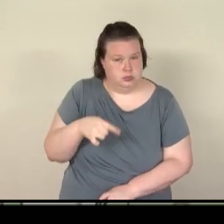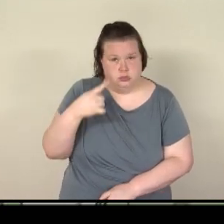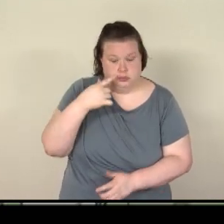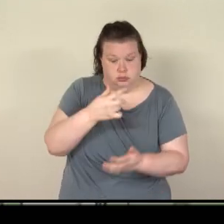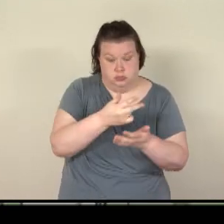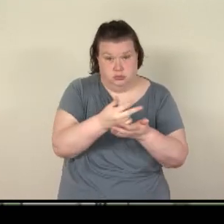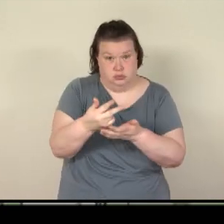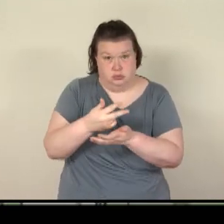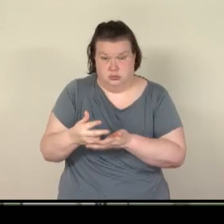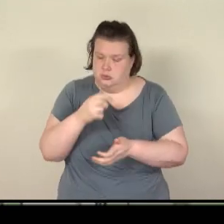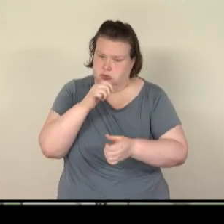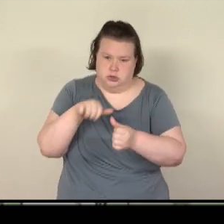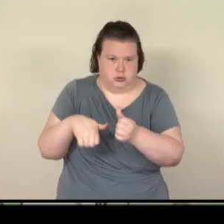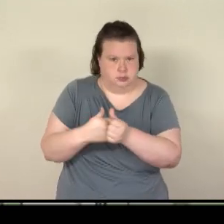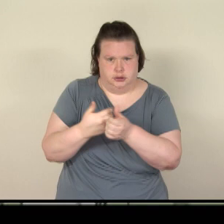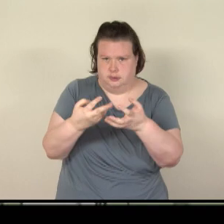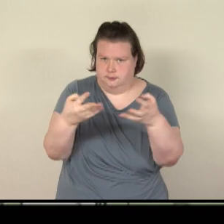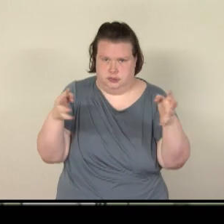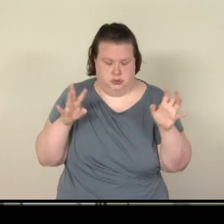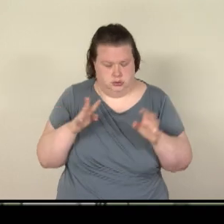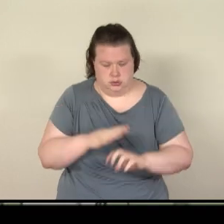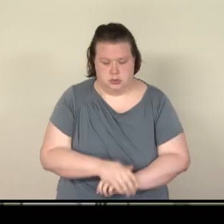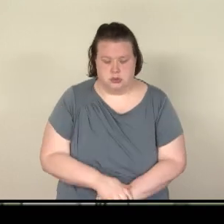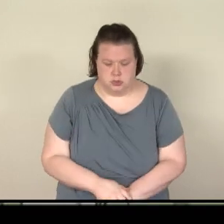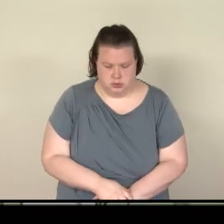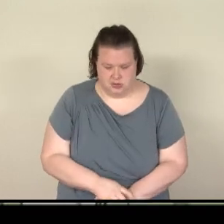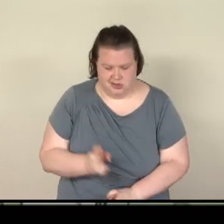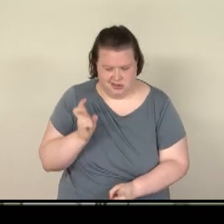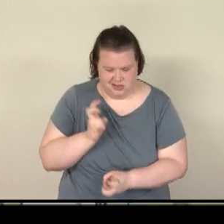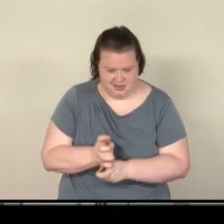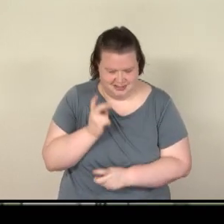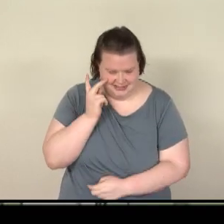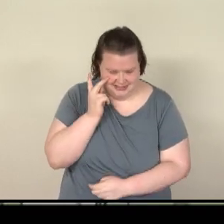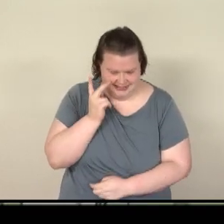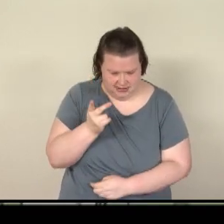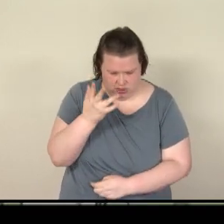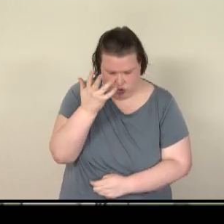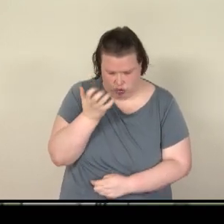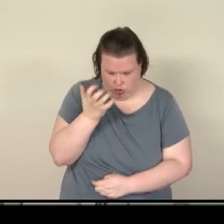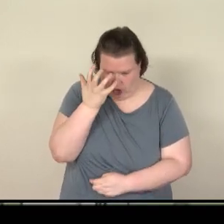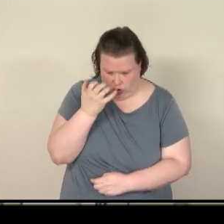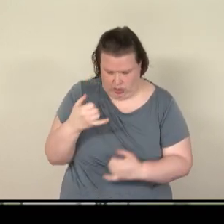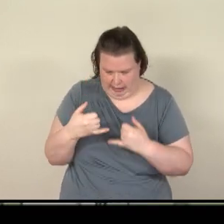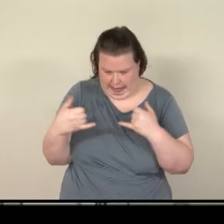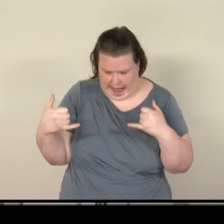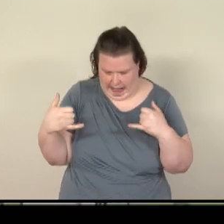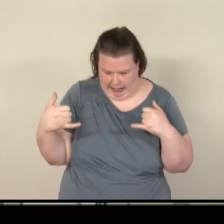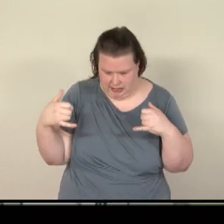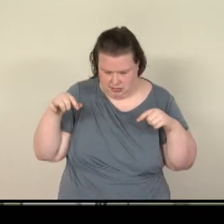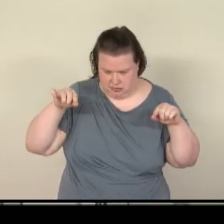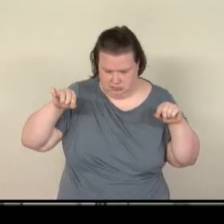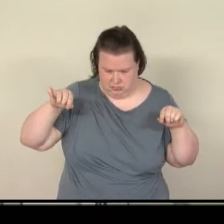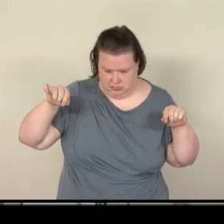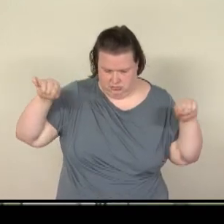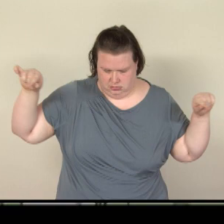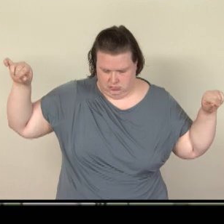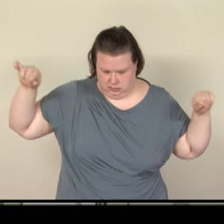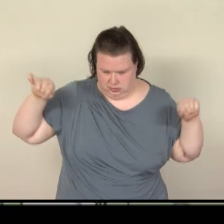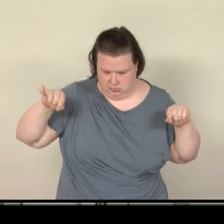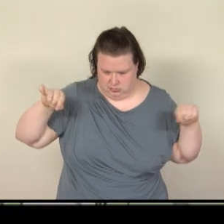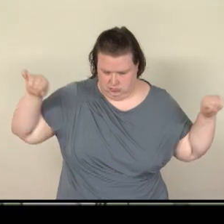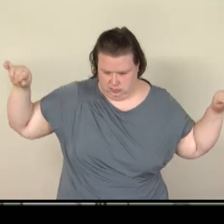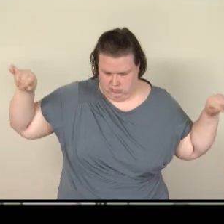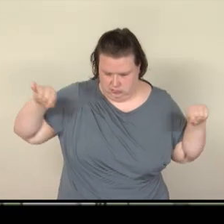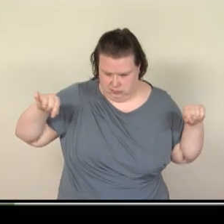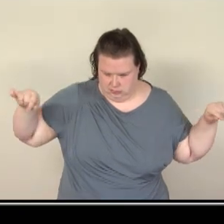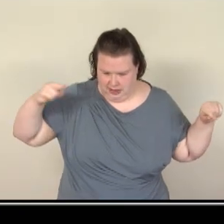lot are not behind that fence. And then you'll kind of see, it's hard to see in this plan, but this dark line here at that corner, and then we're actually going